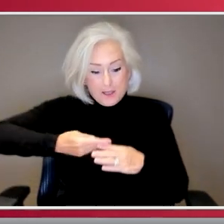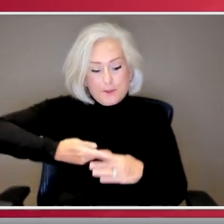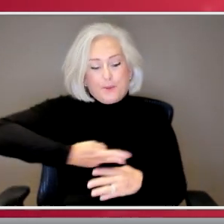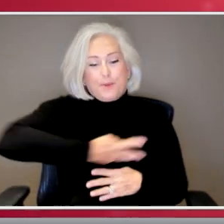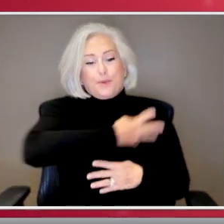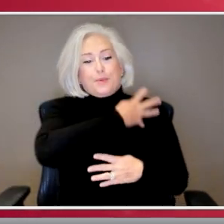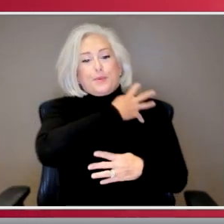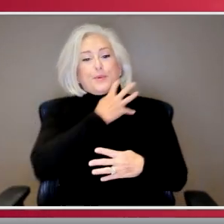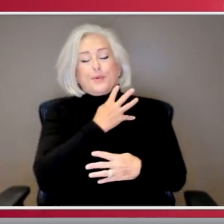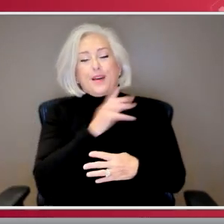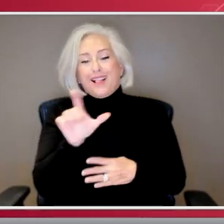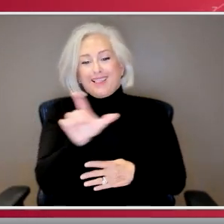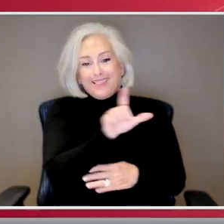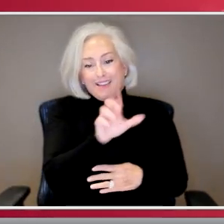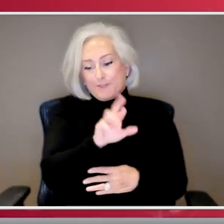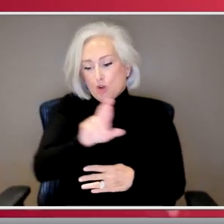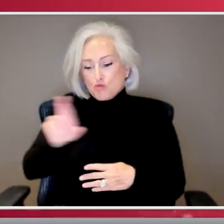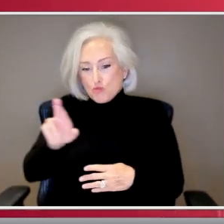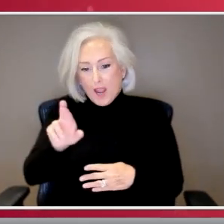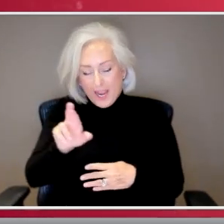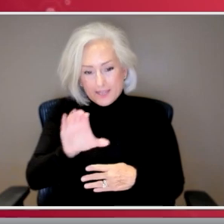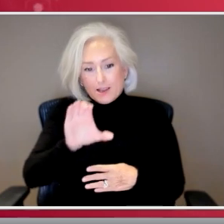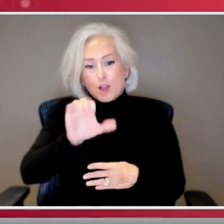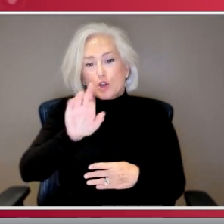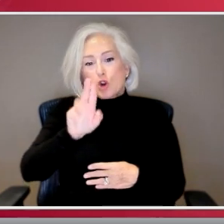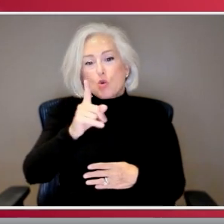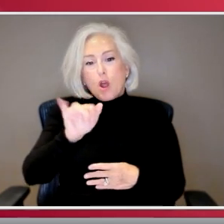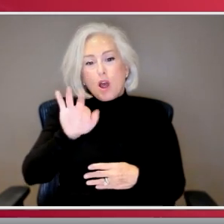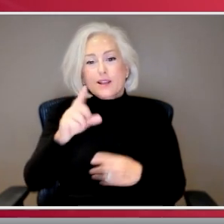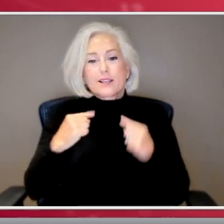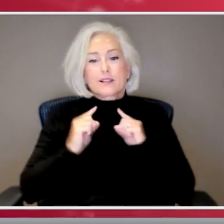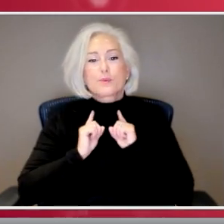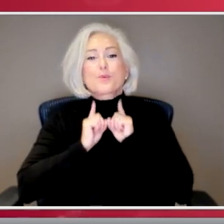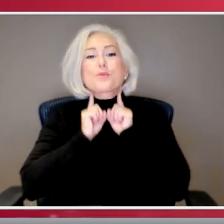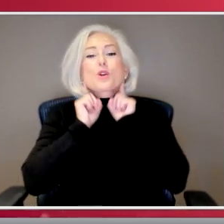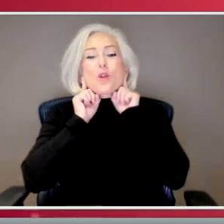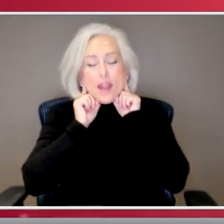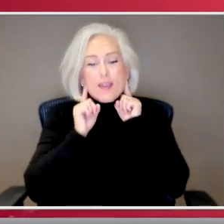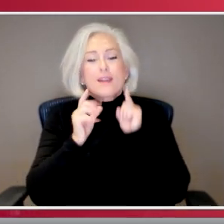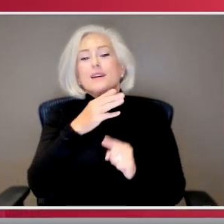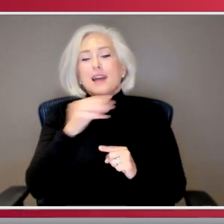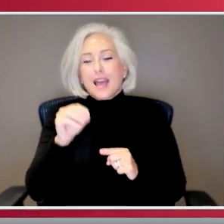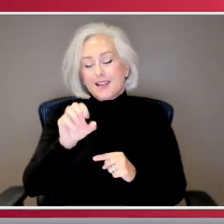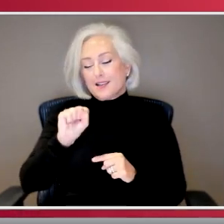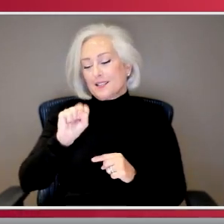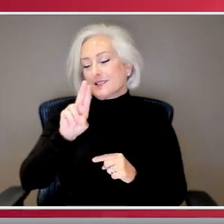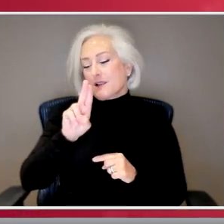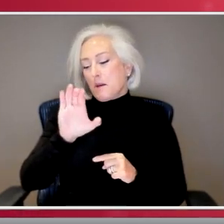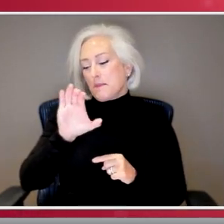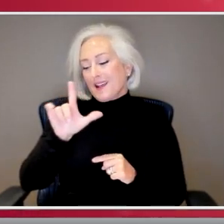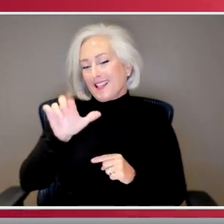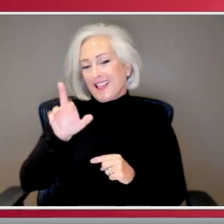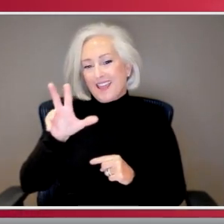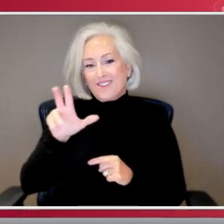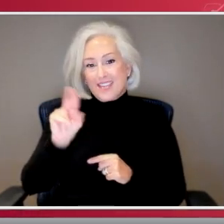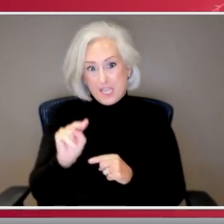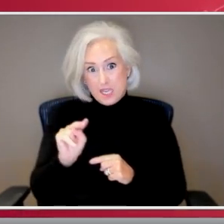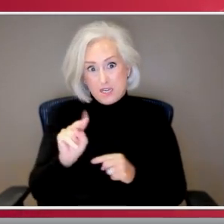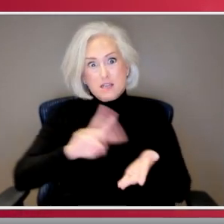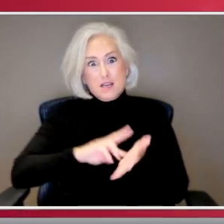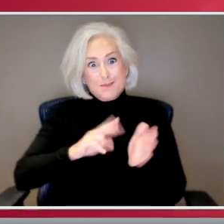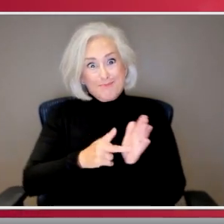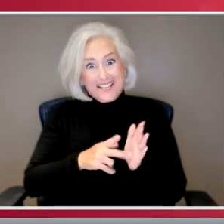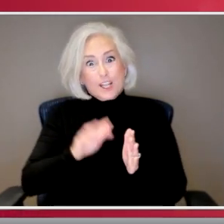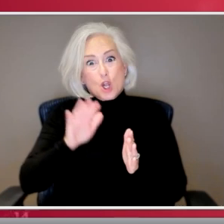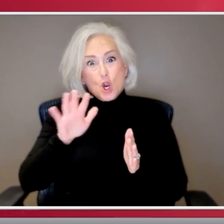and the right subclavian artery. So the disease in her innominate artery was so extensive that it was right up to where those two vessels